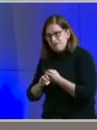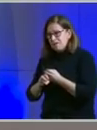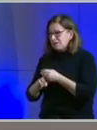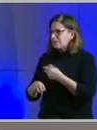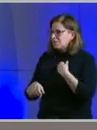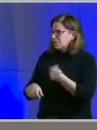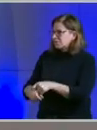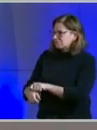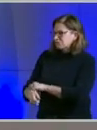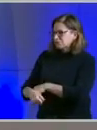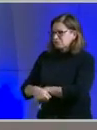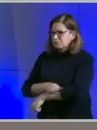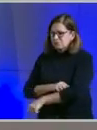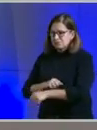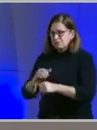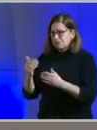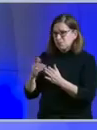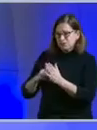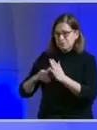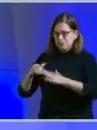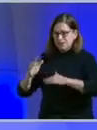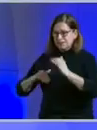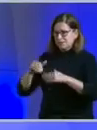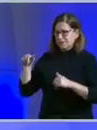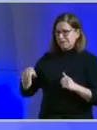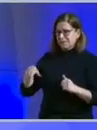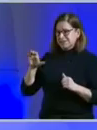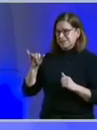what you all did with a home, and I say this